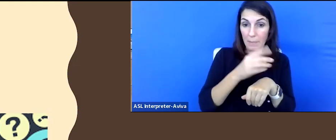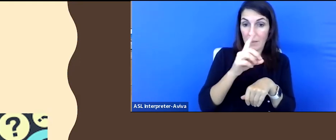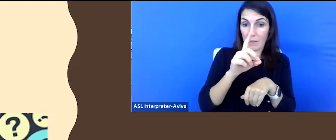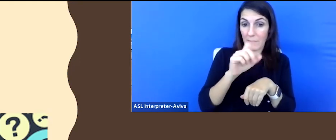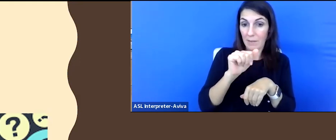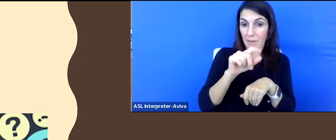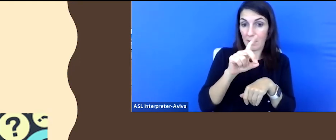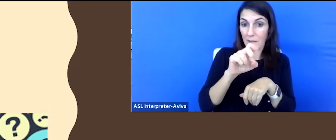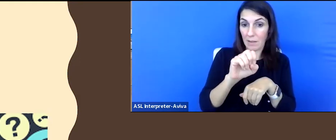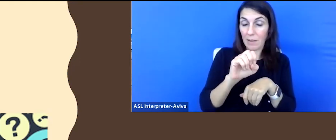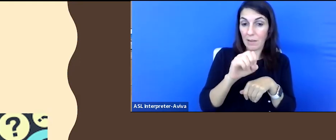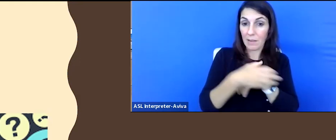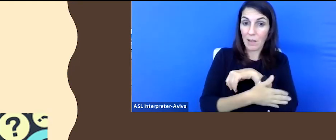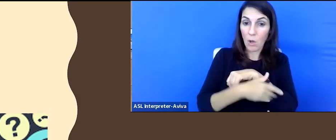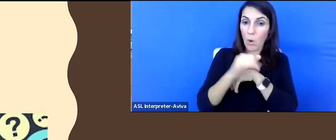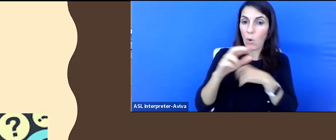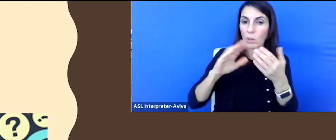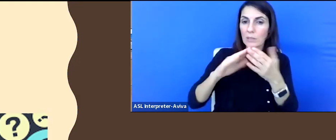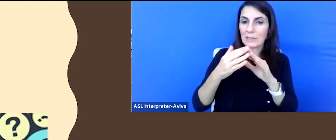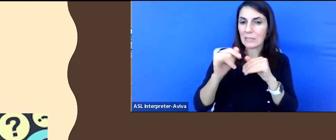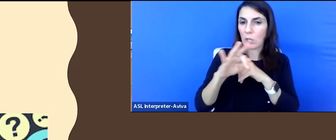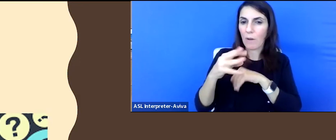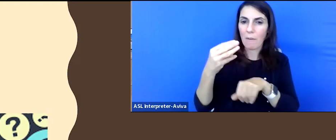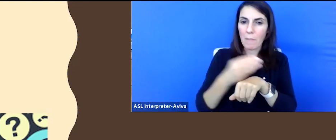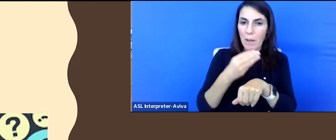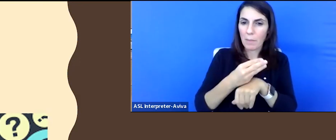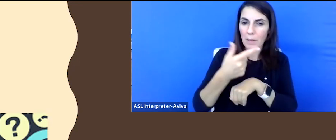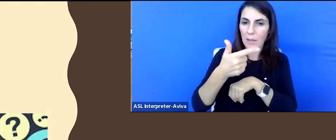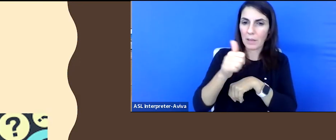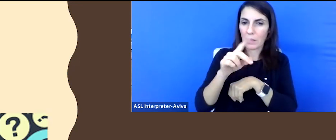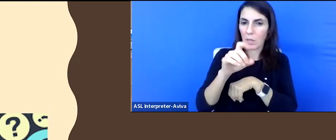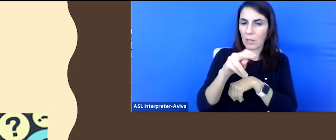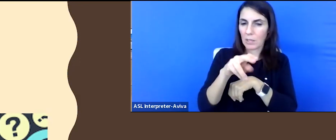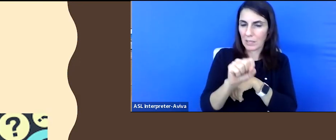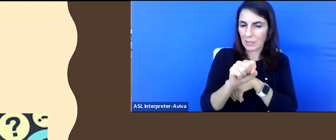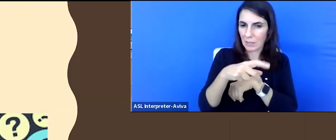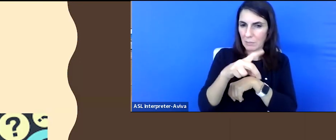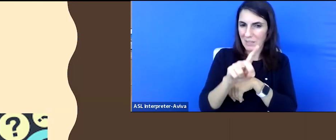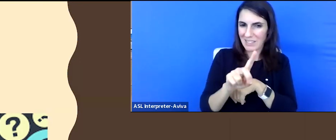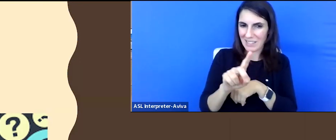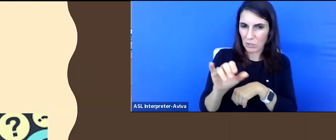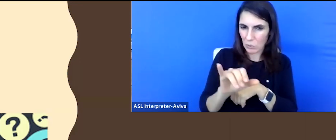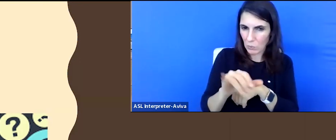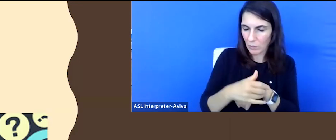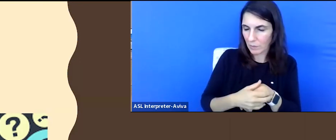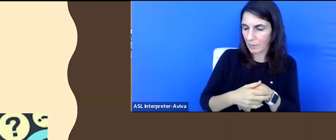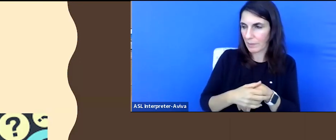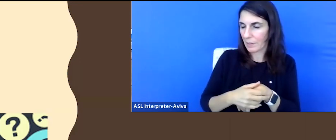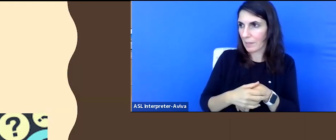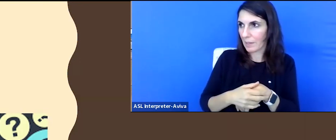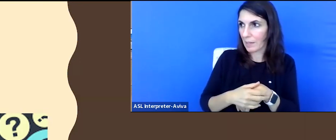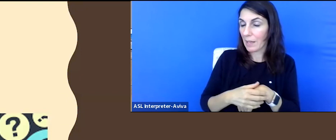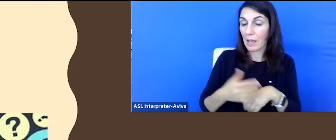for City of Miami Gardens PD also? And my understanding is anything that would